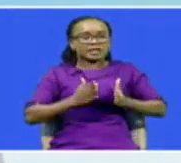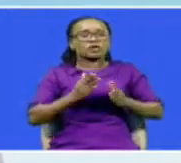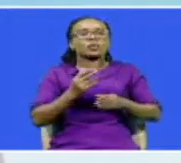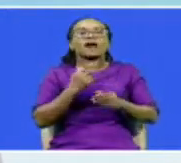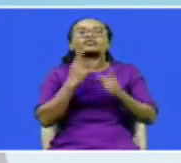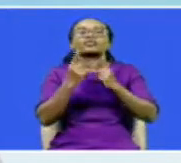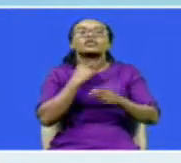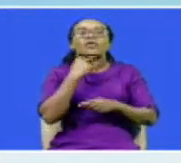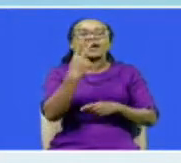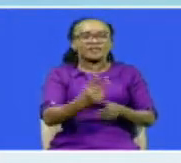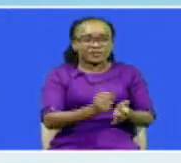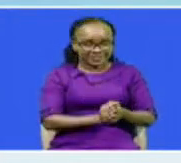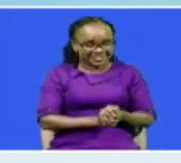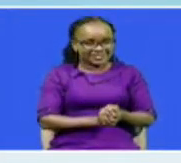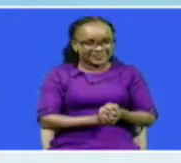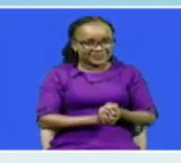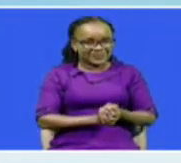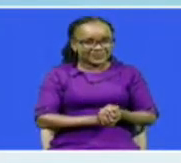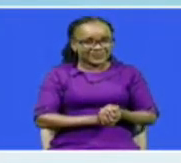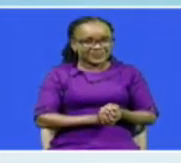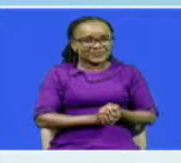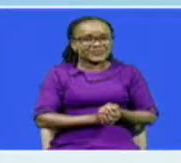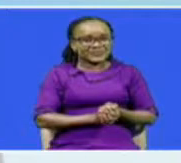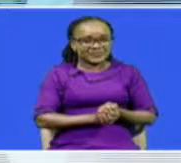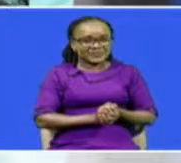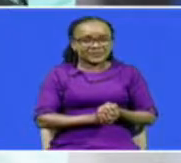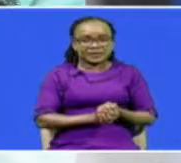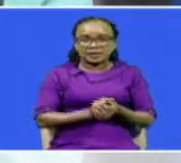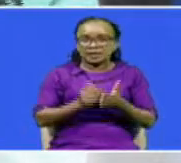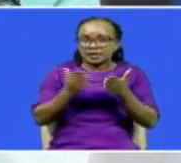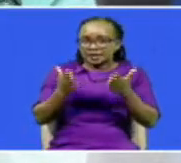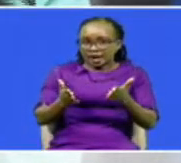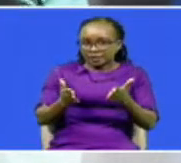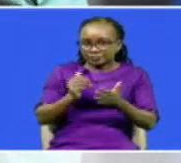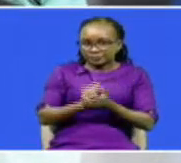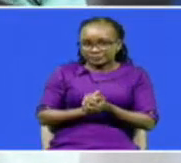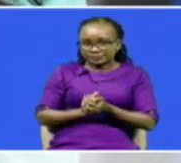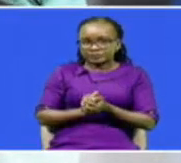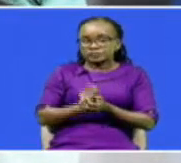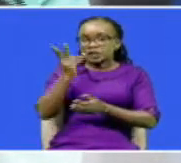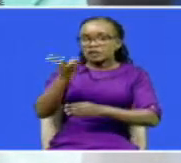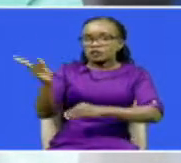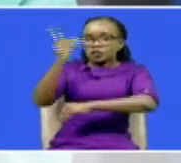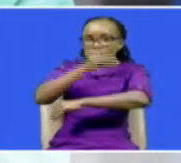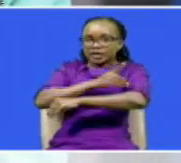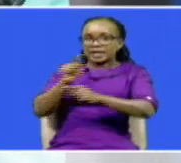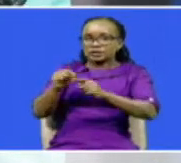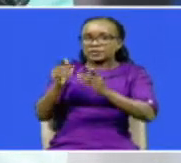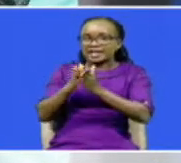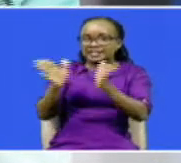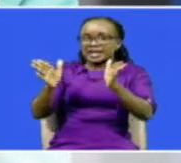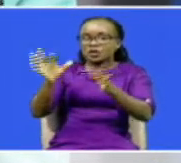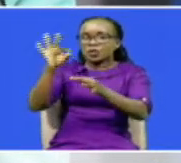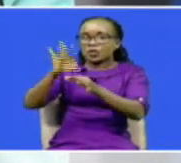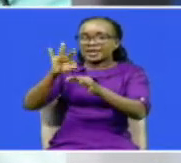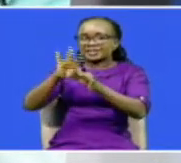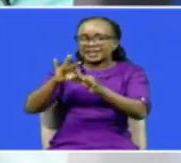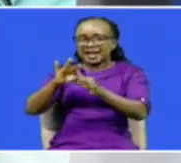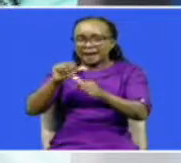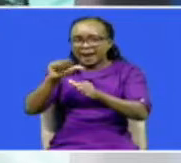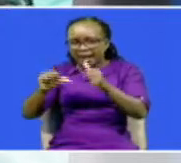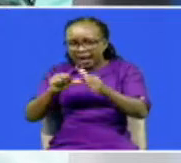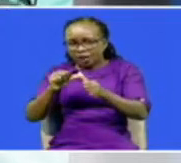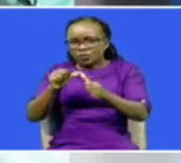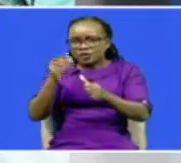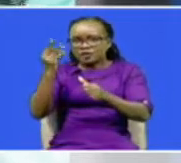voice. We're in very good terms with my boss. All right. So yes. Look at it this way. We are 4 days to the general election, around 48 hours to